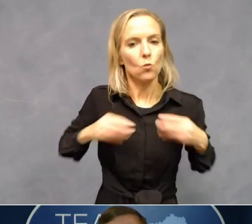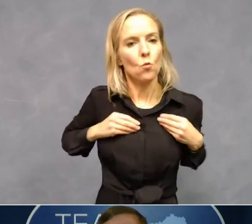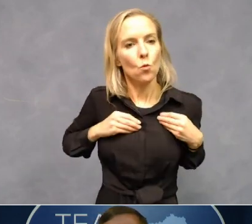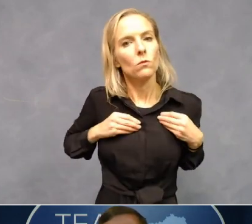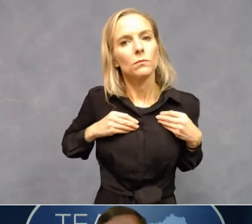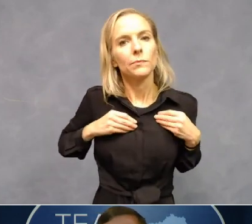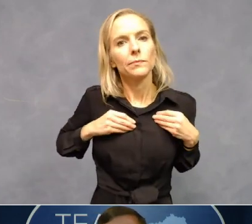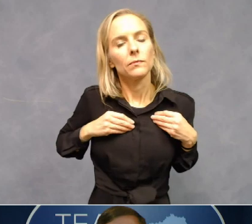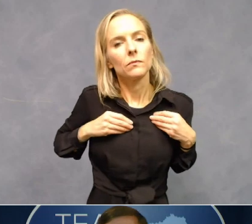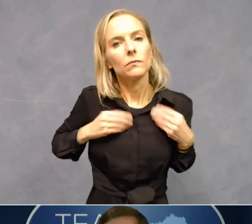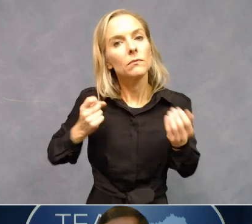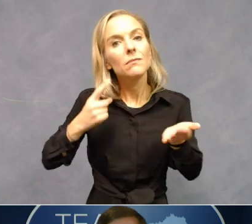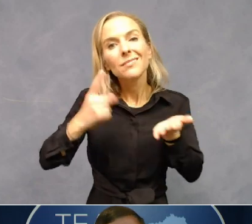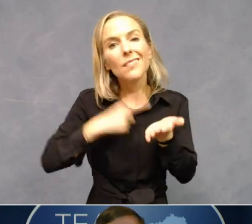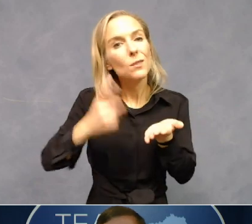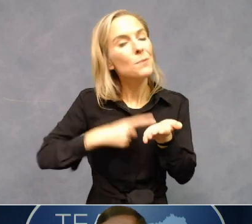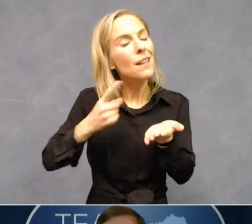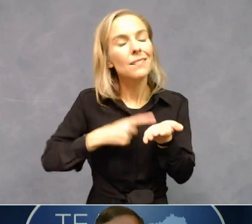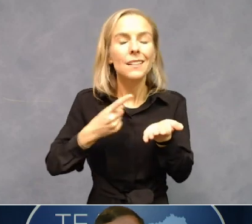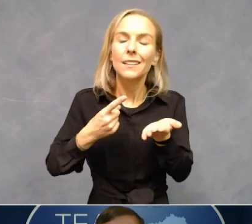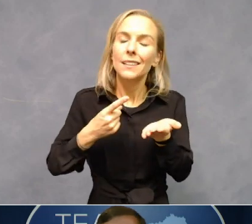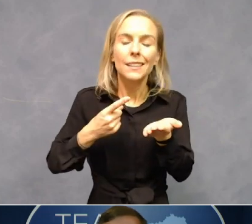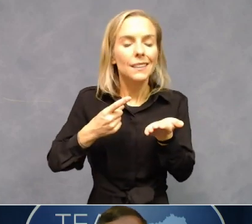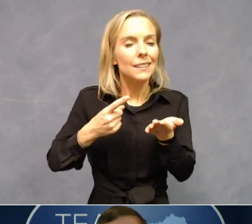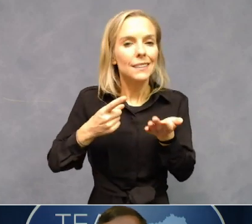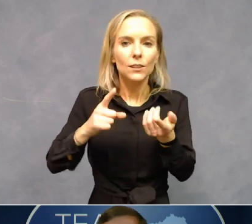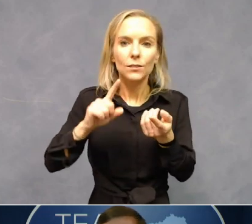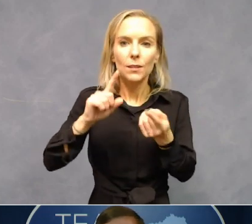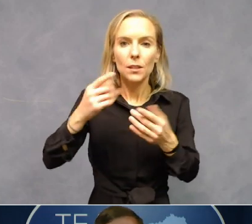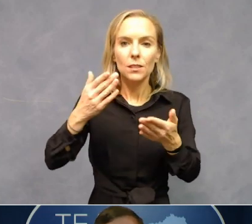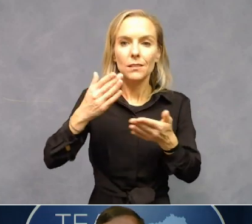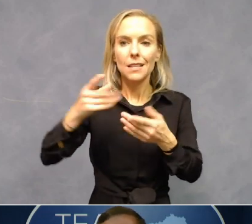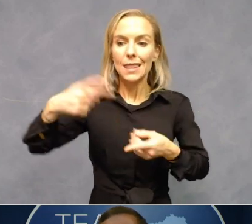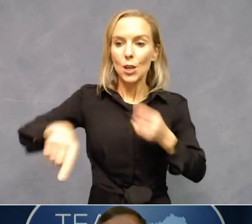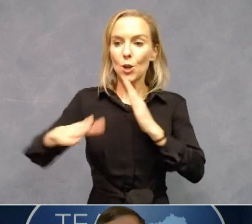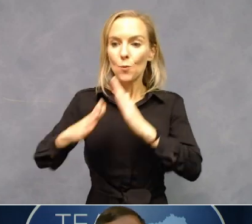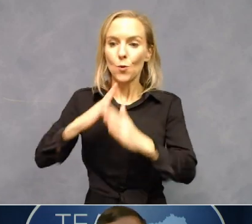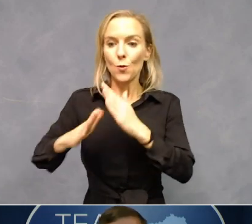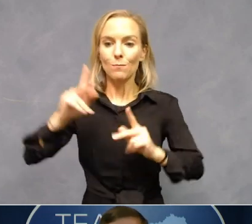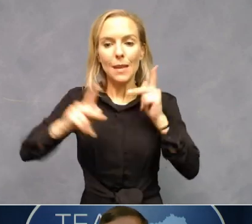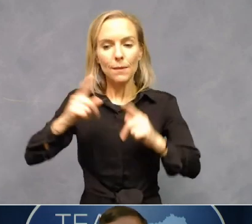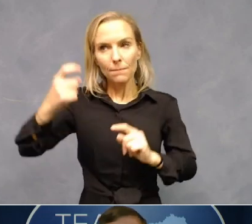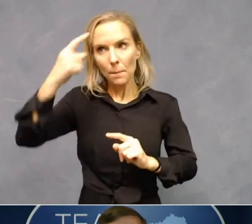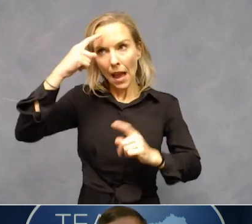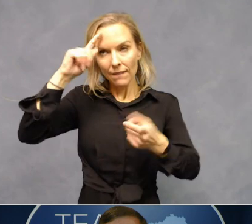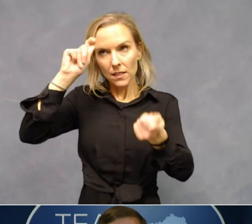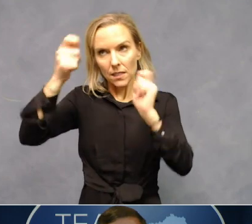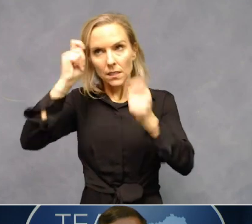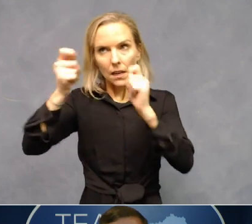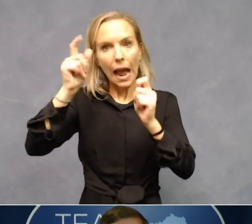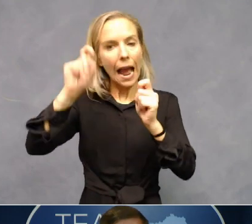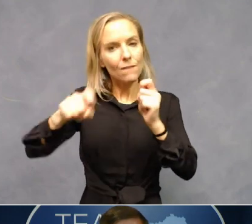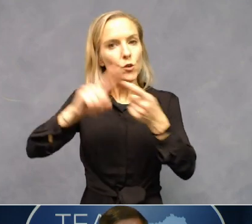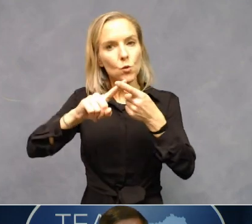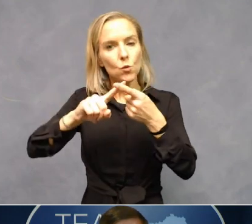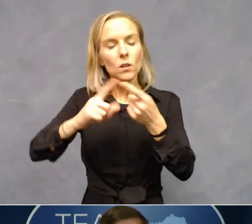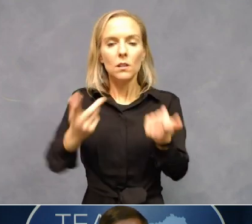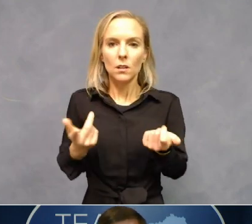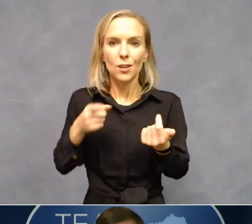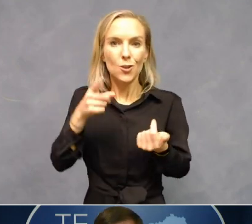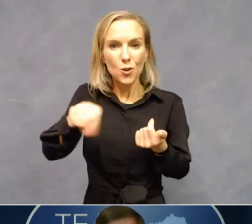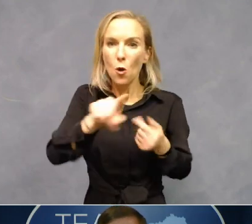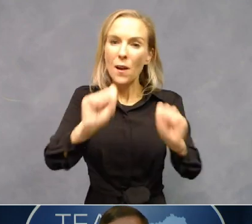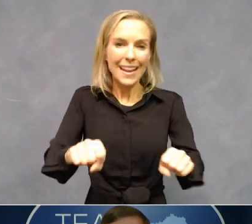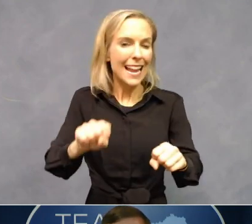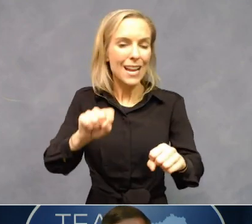And sometimes that involves changing the mindset of some in the community. Folks, you guys can do it a lot easier than I can at this point.